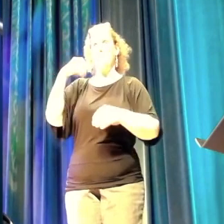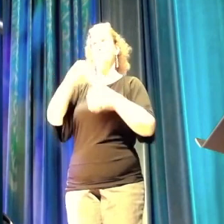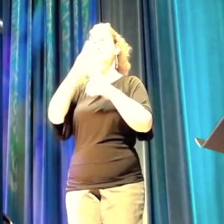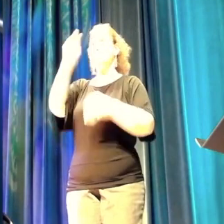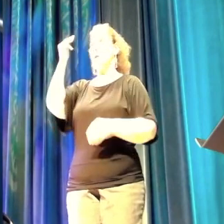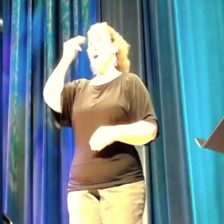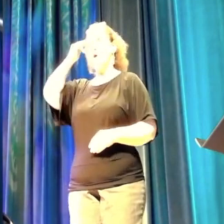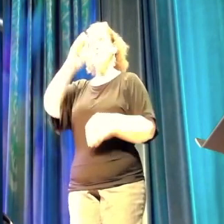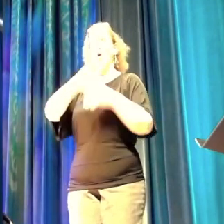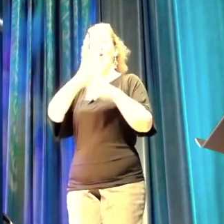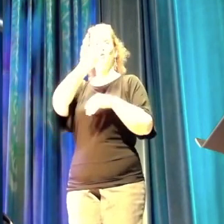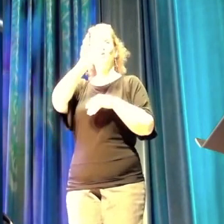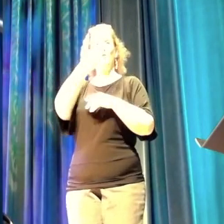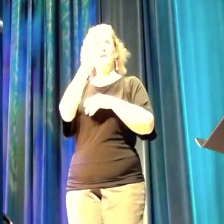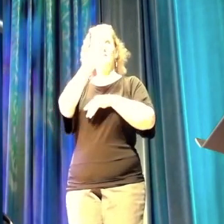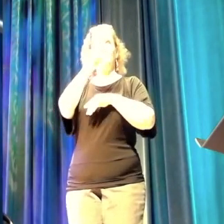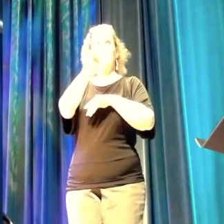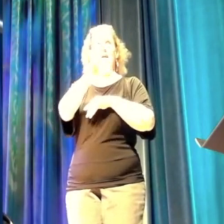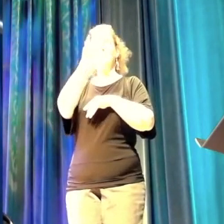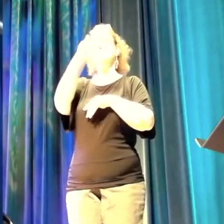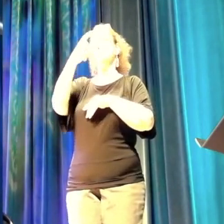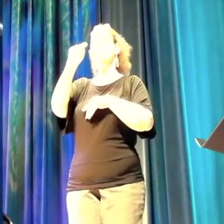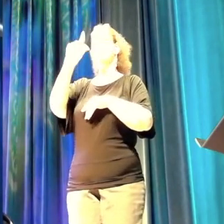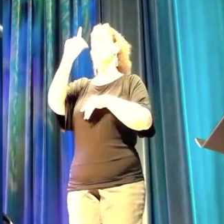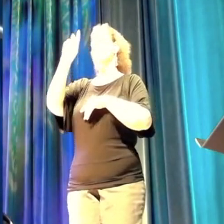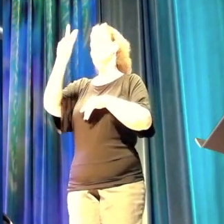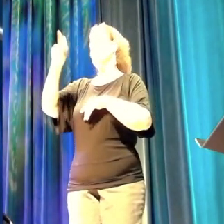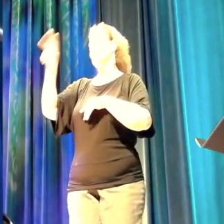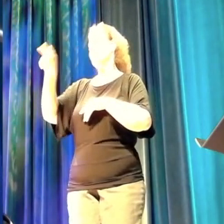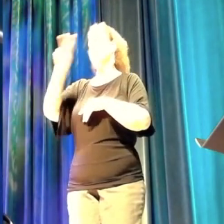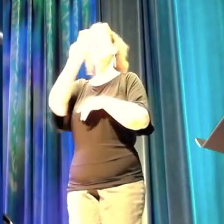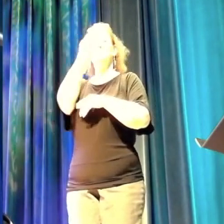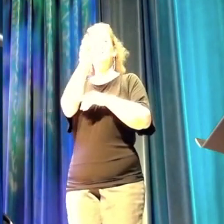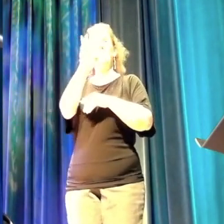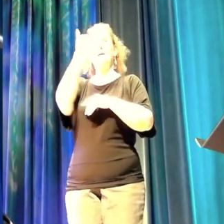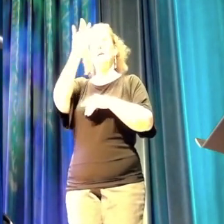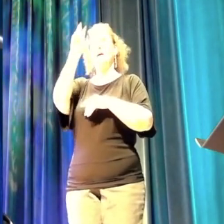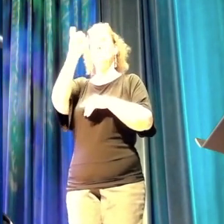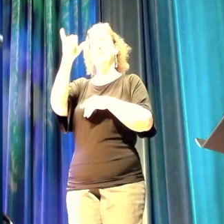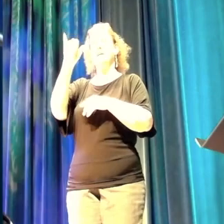Montgomery on the 28th day of September 2022. K.I. the Governor.